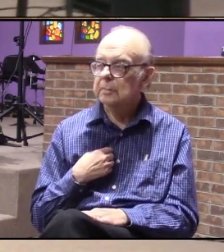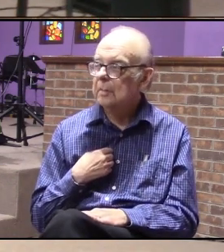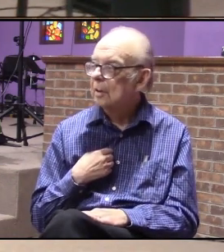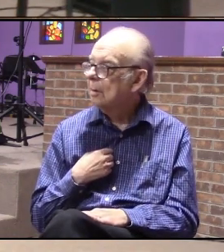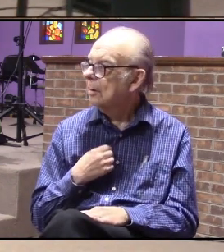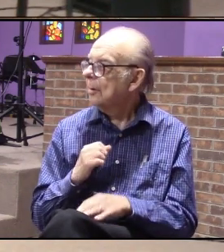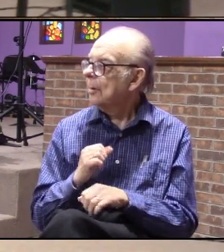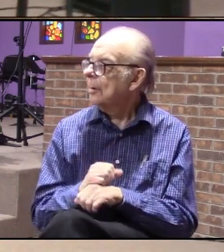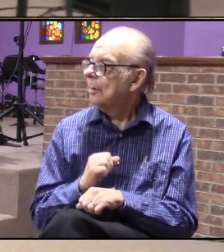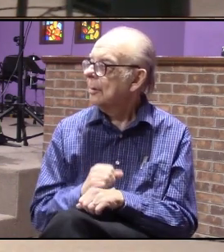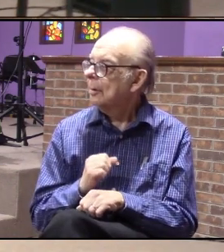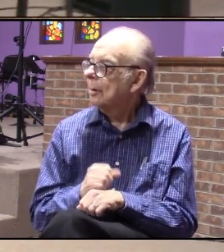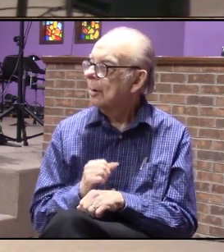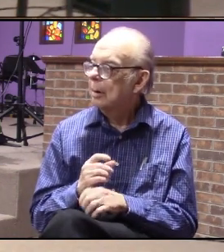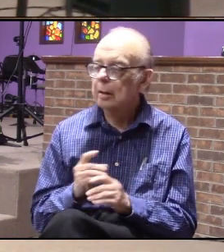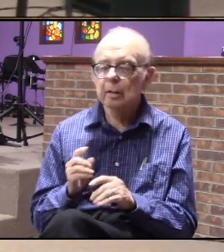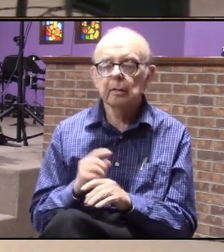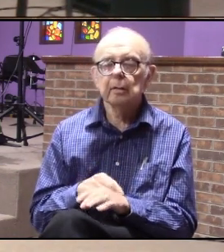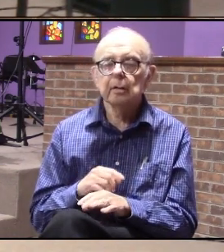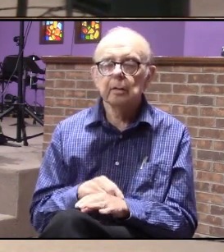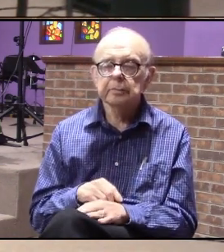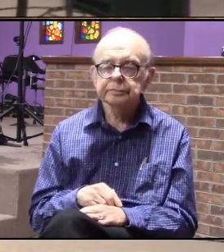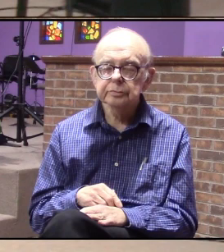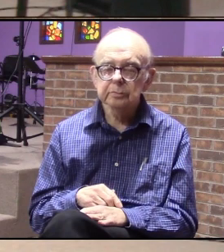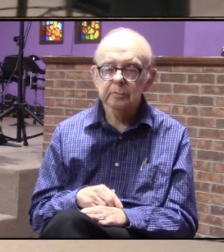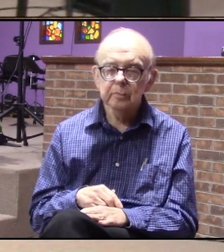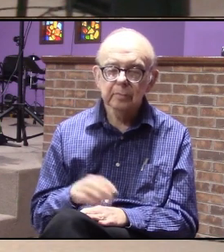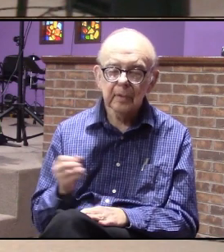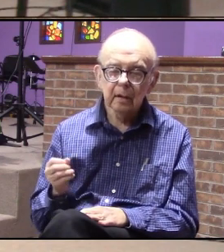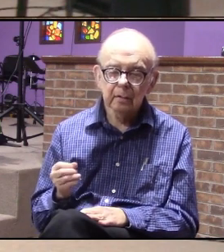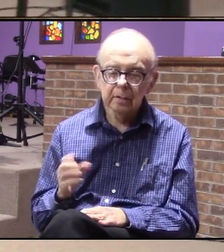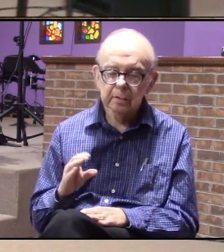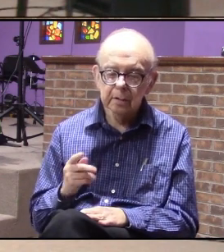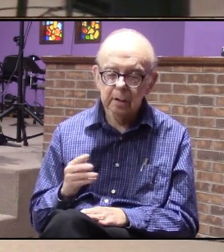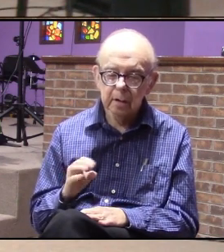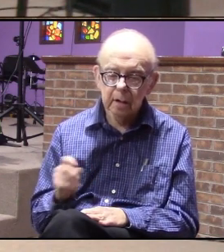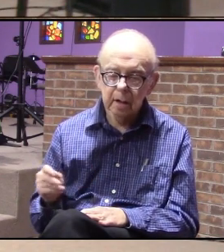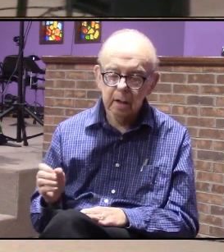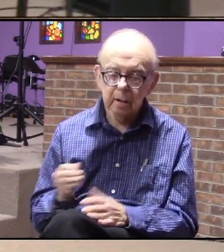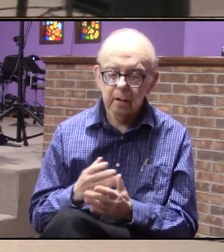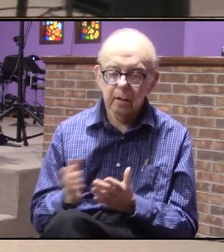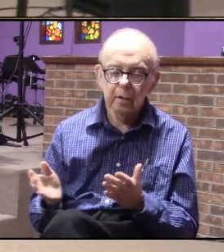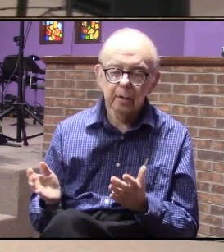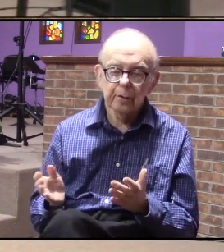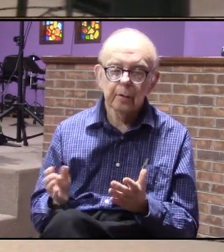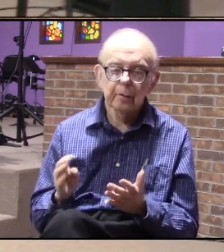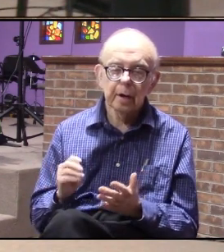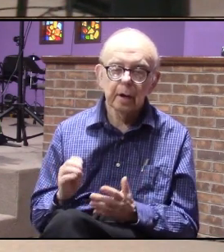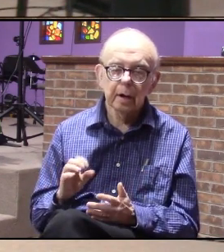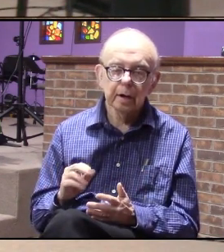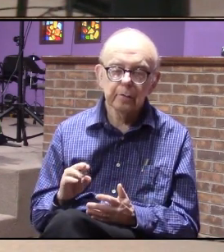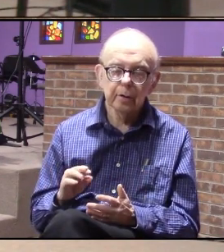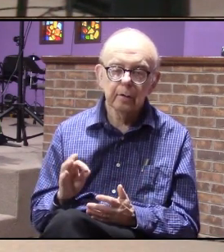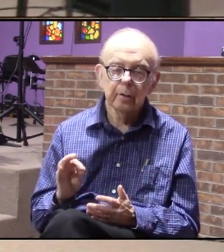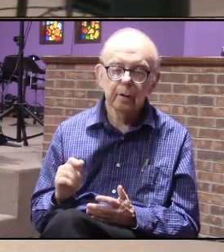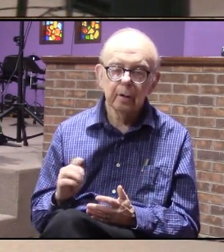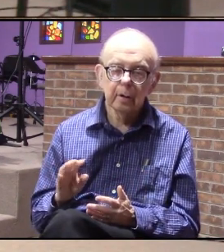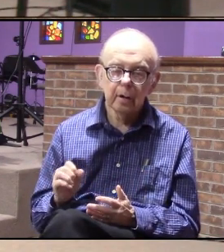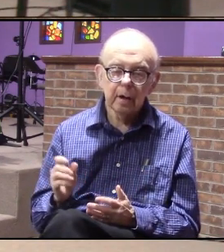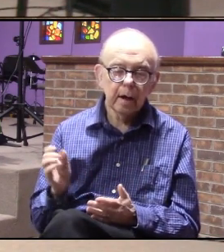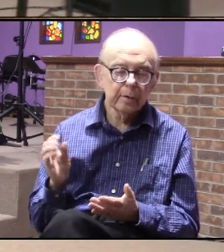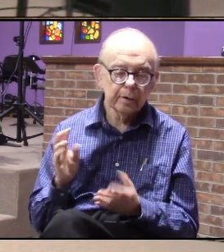during this period of time, and I would take that check and run it through a microfiche. So we would record